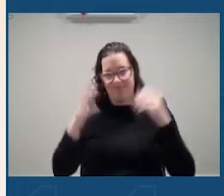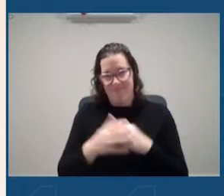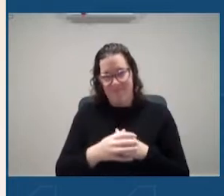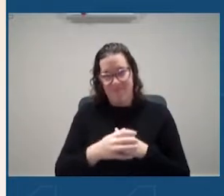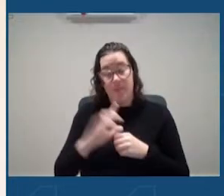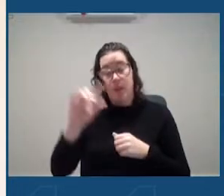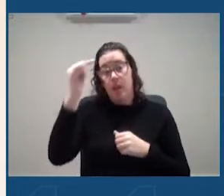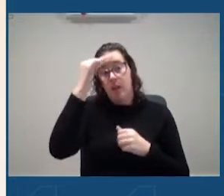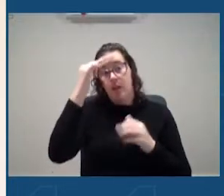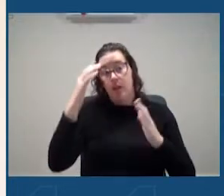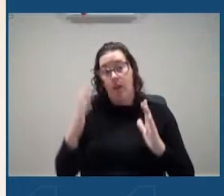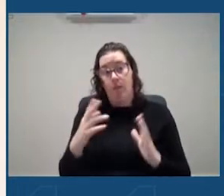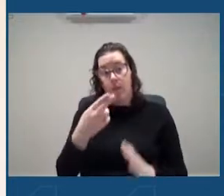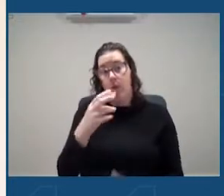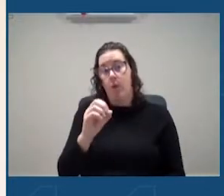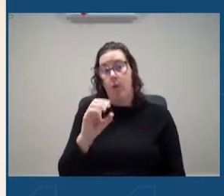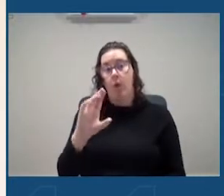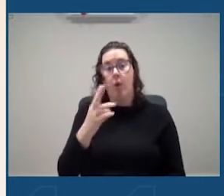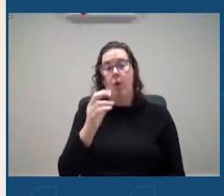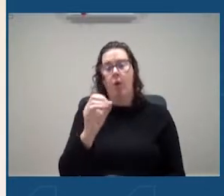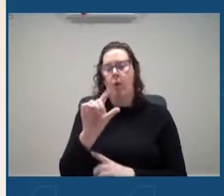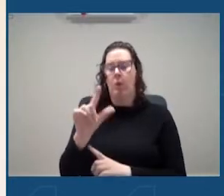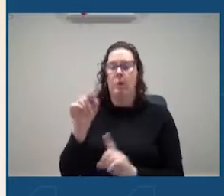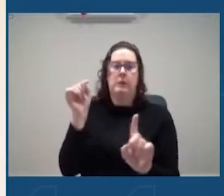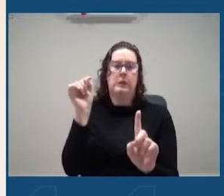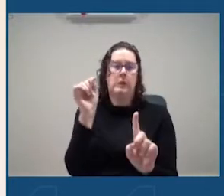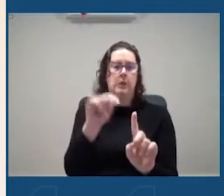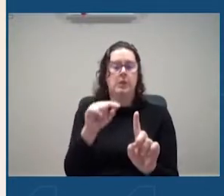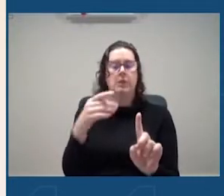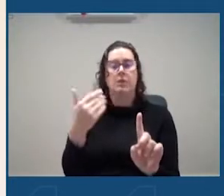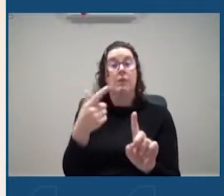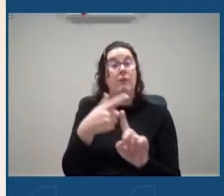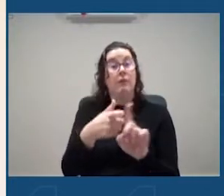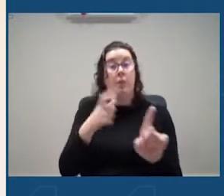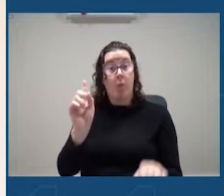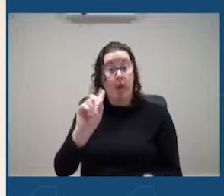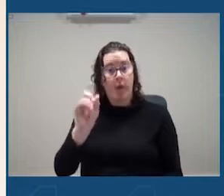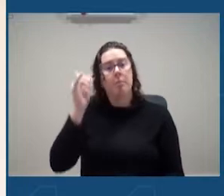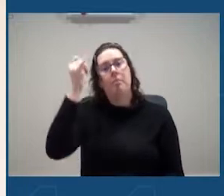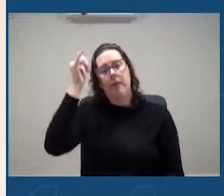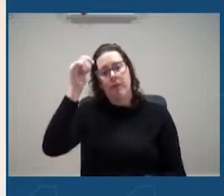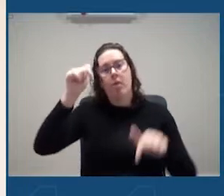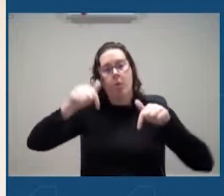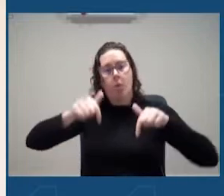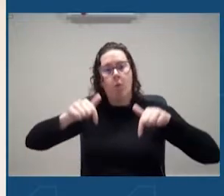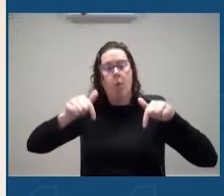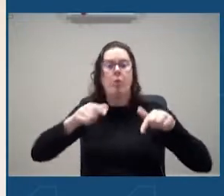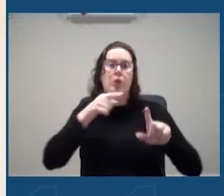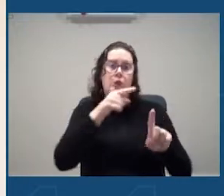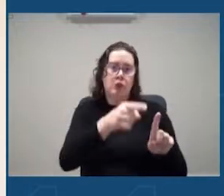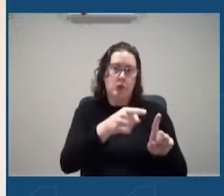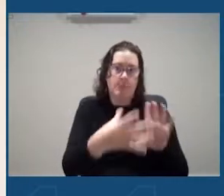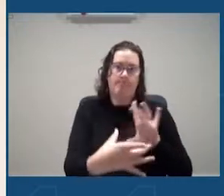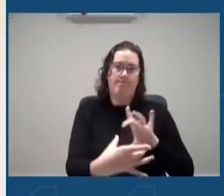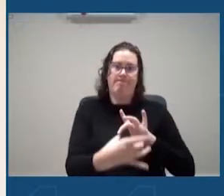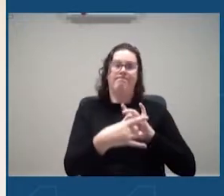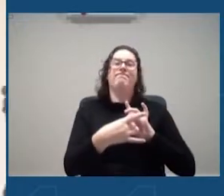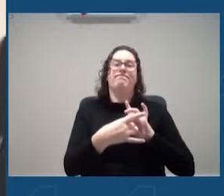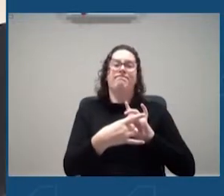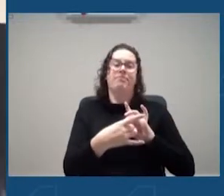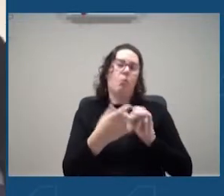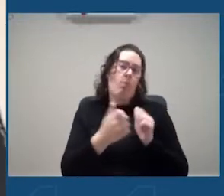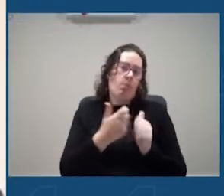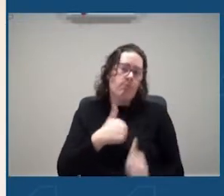Governor Hochul is from Buffalo. She is one of us.